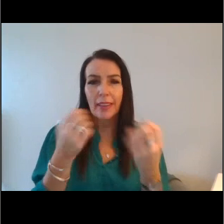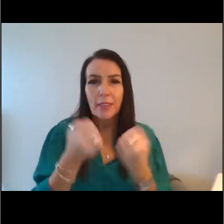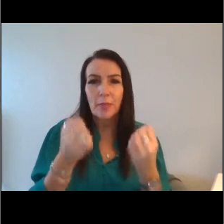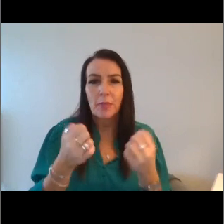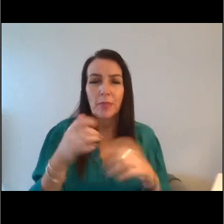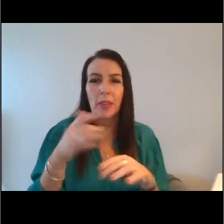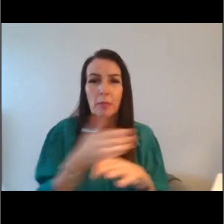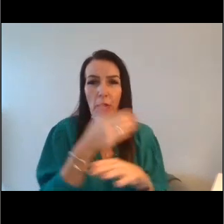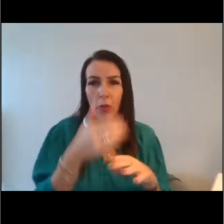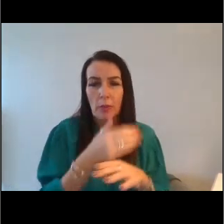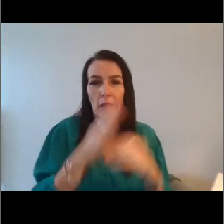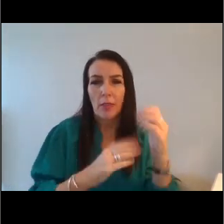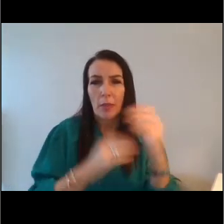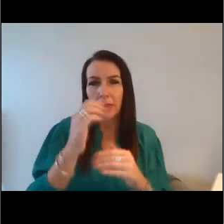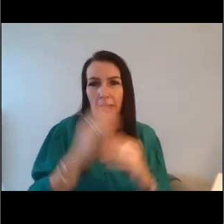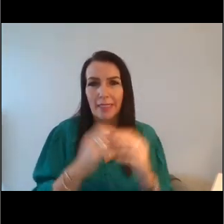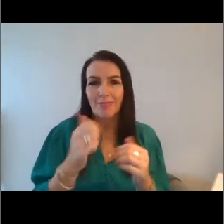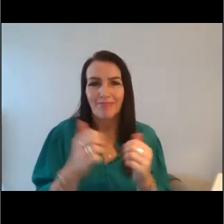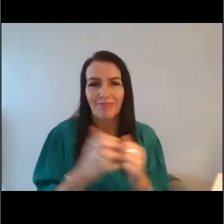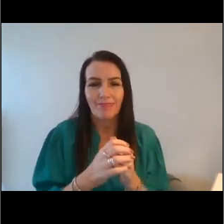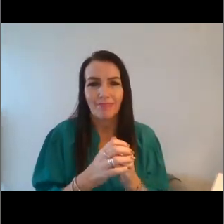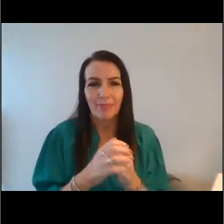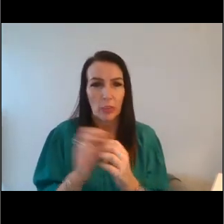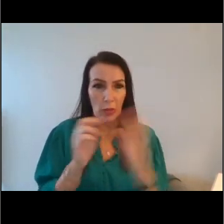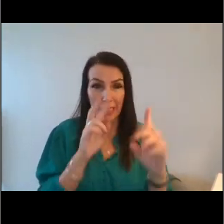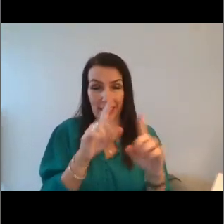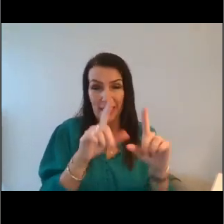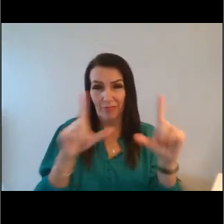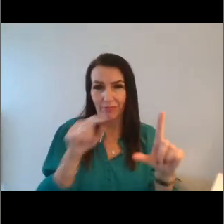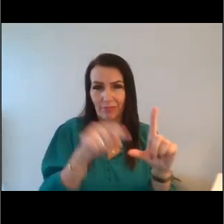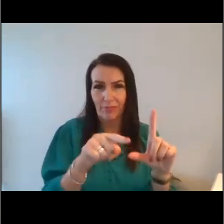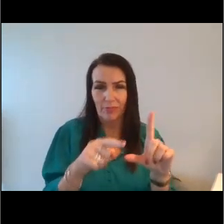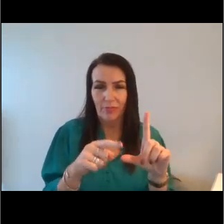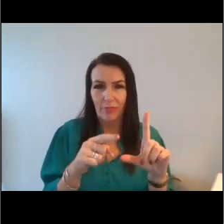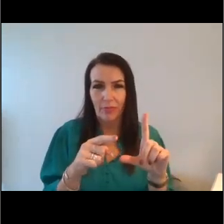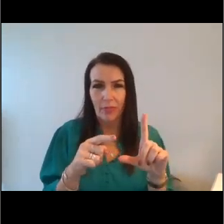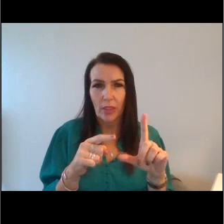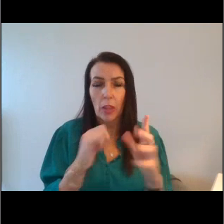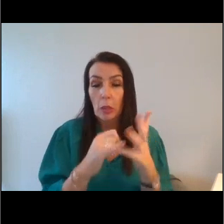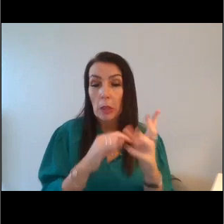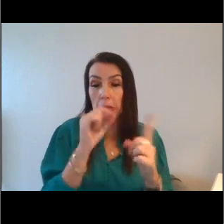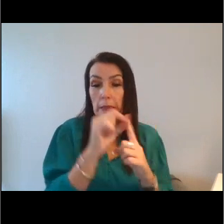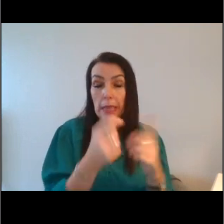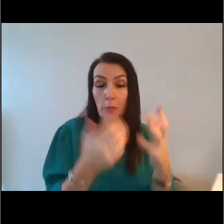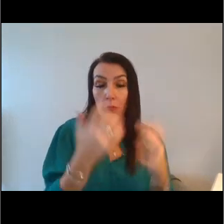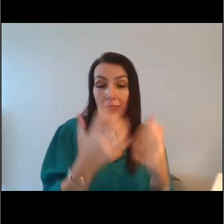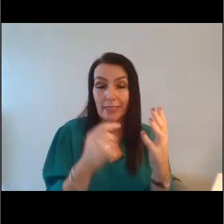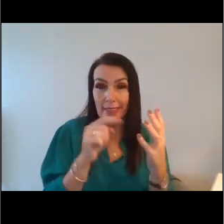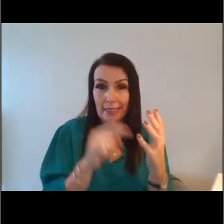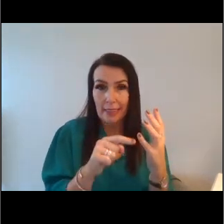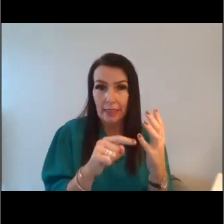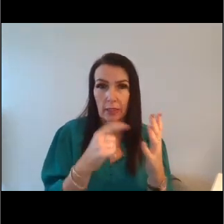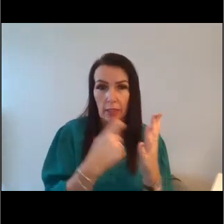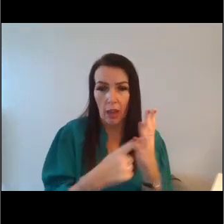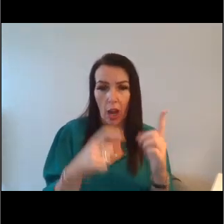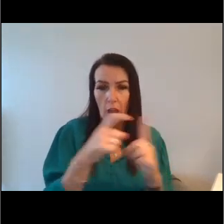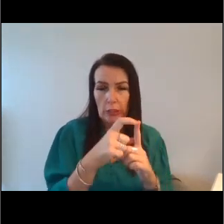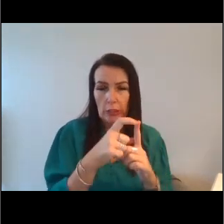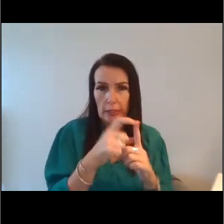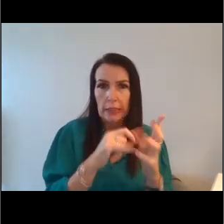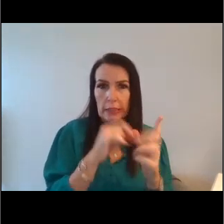the building, this one up in the top left-hand corner, but this is going beyond SAP rating to the RD SAP data that